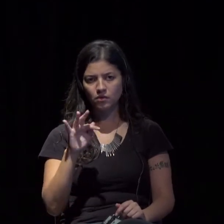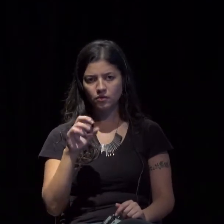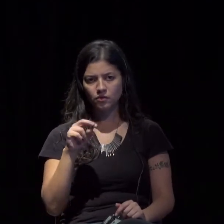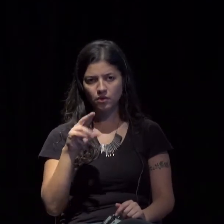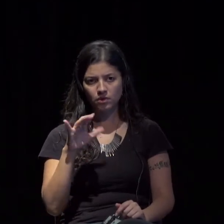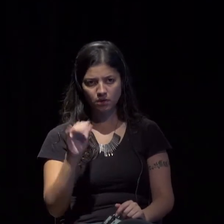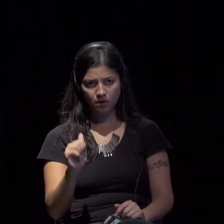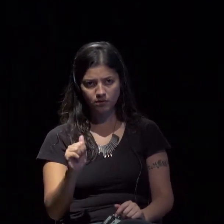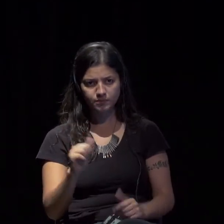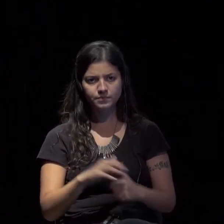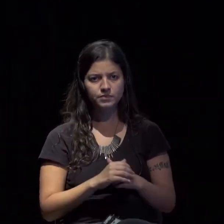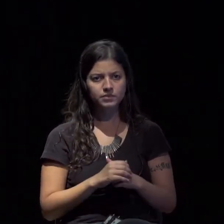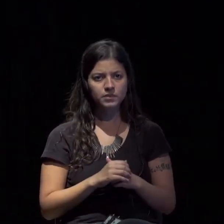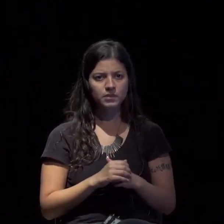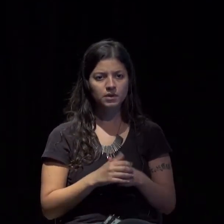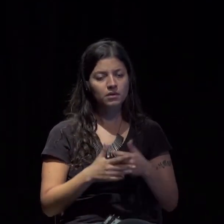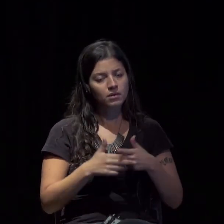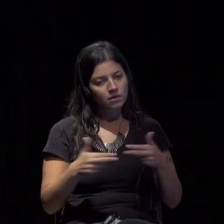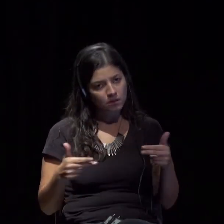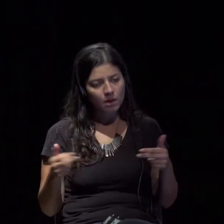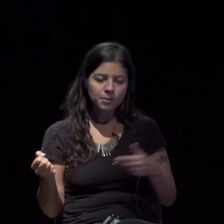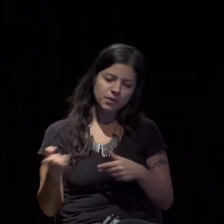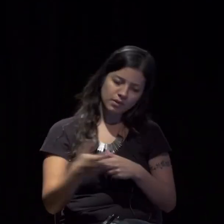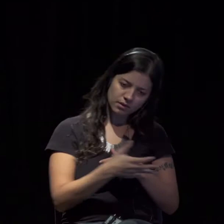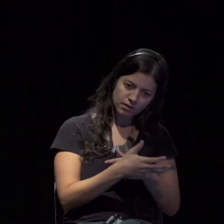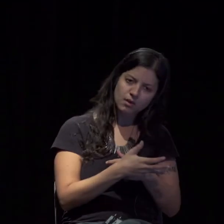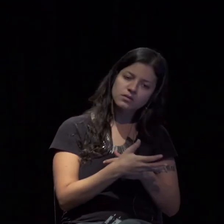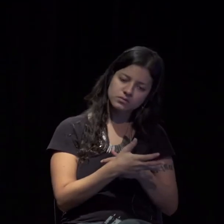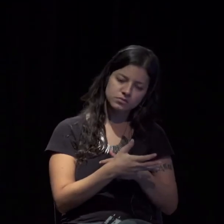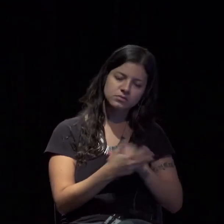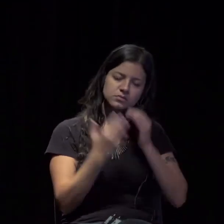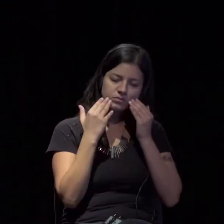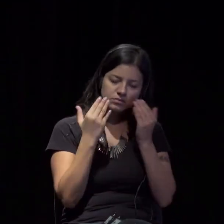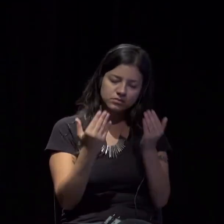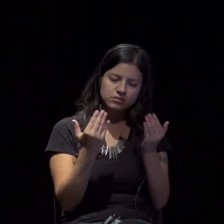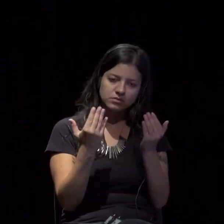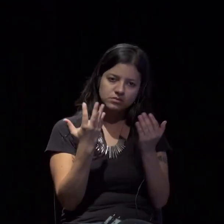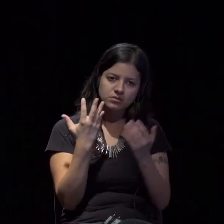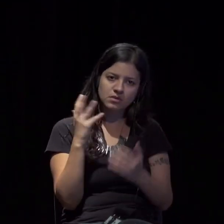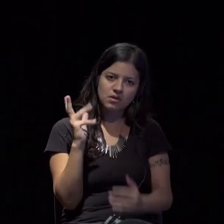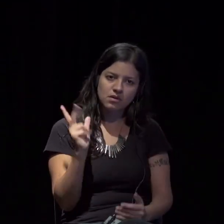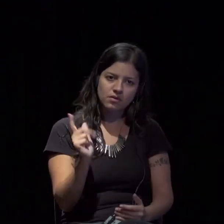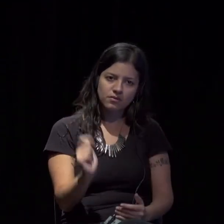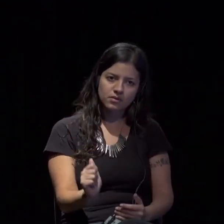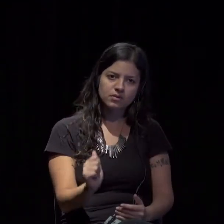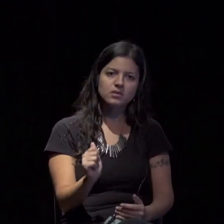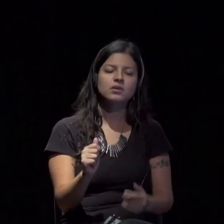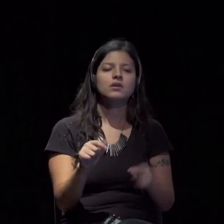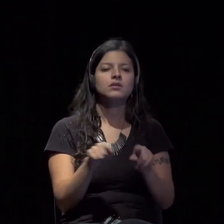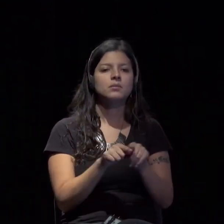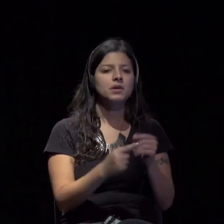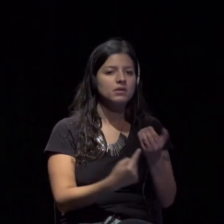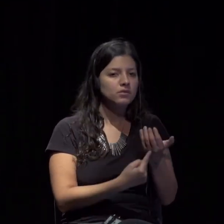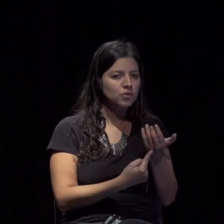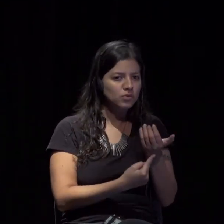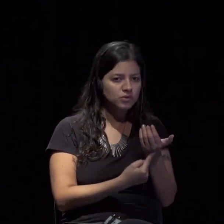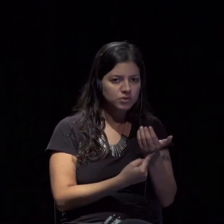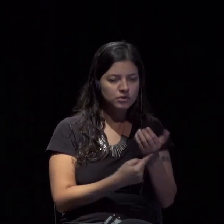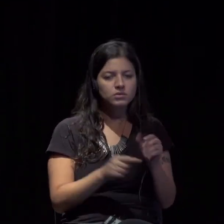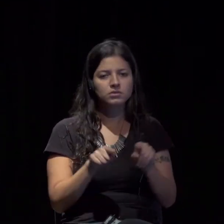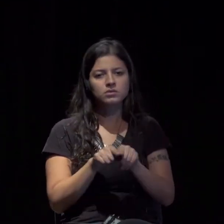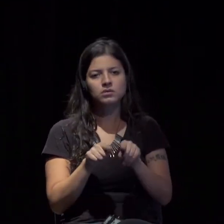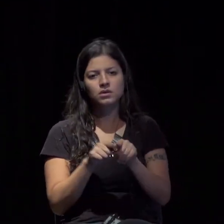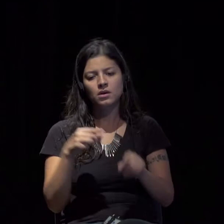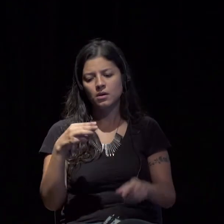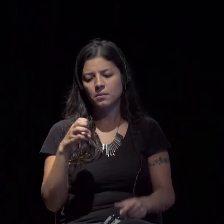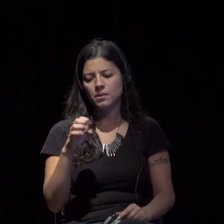inflected by supposedly African aesthetics, ontology, and metaphysics. For artists, post-colonial modernism meant